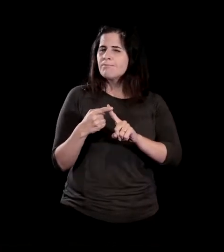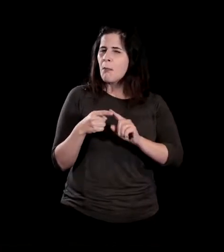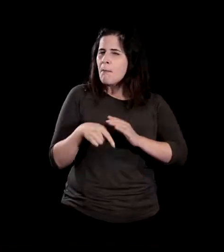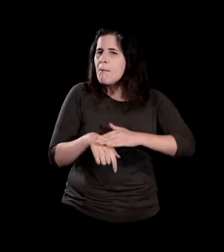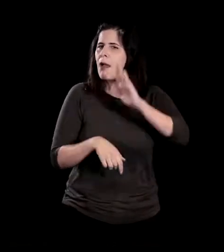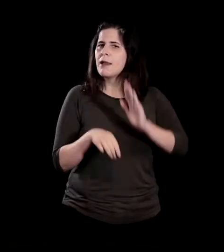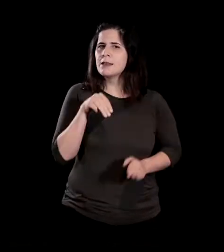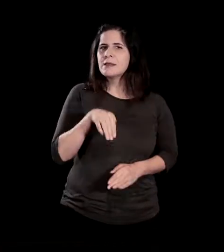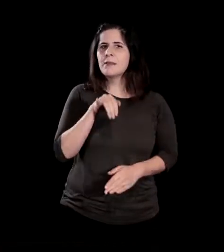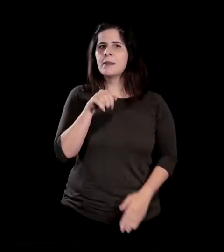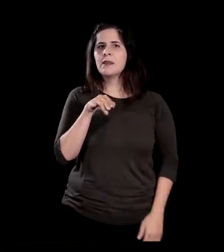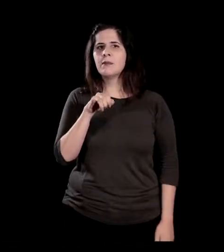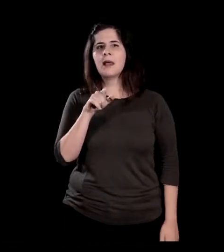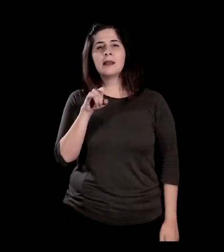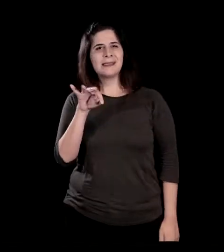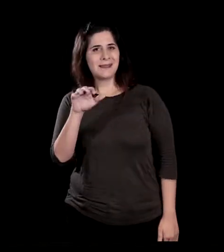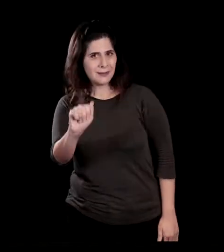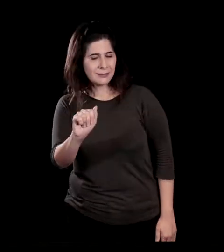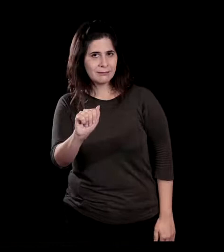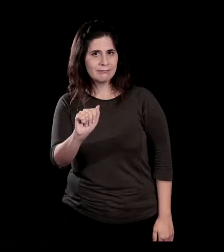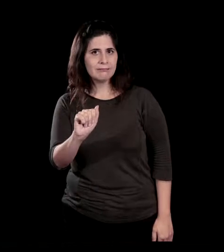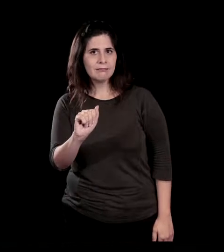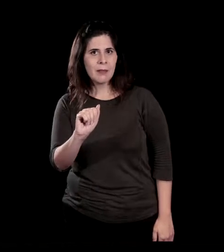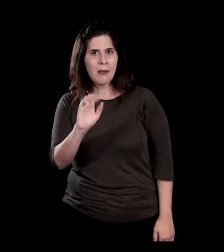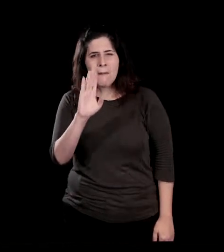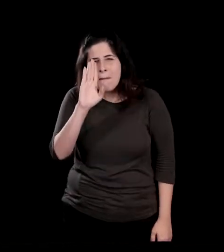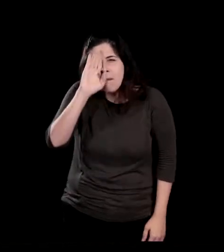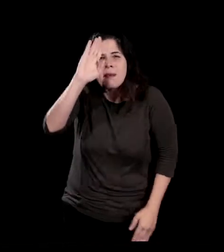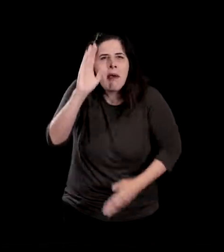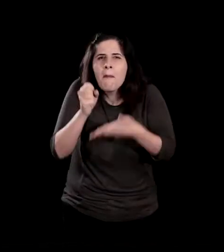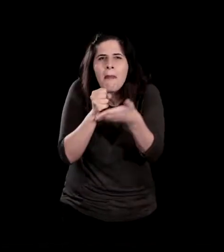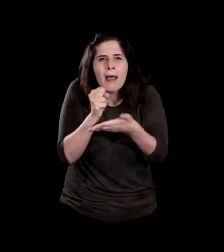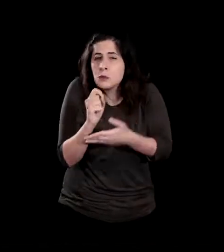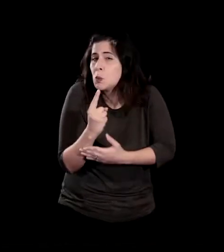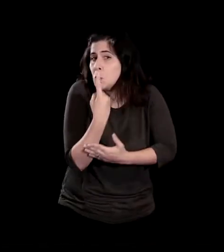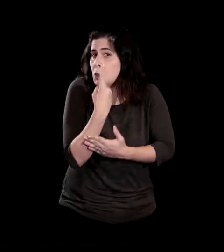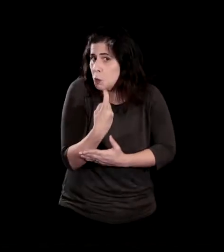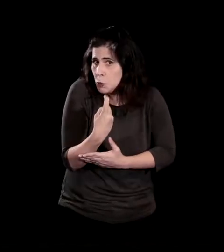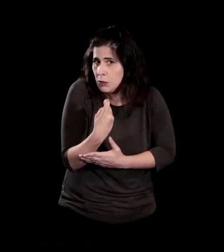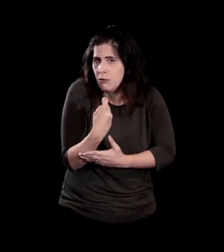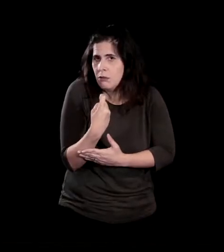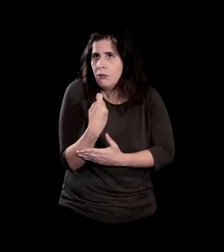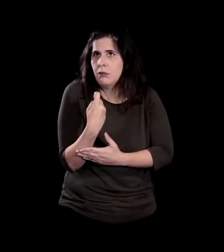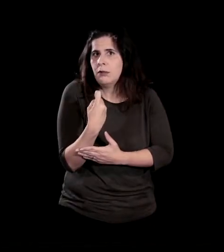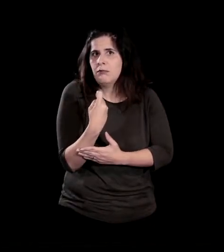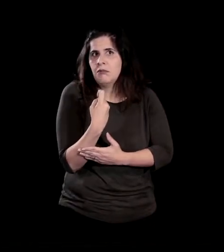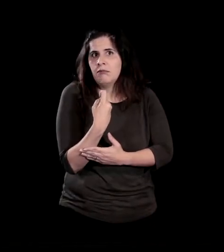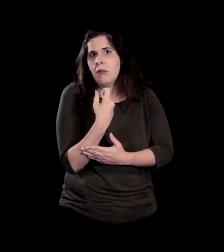it's probably the more minimalist one because the principle is very simple and I just use one